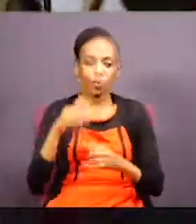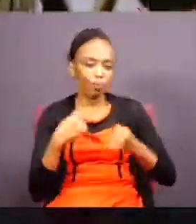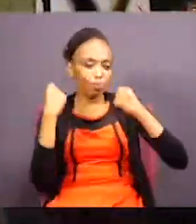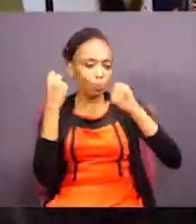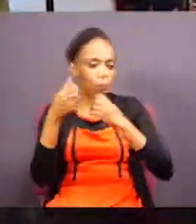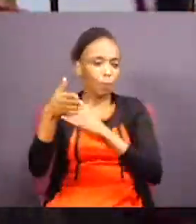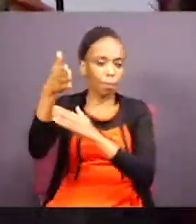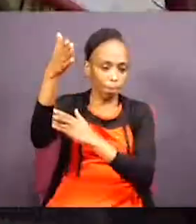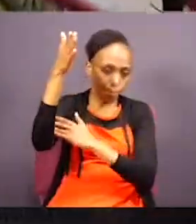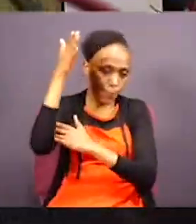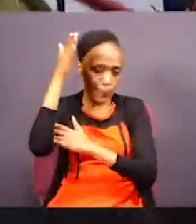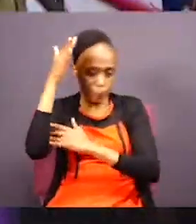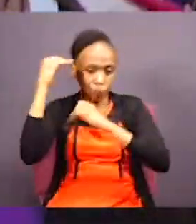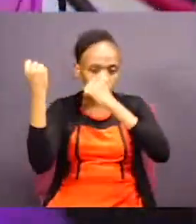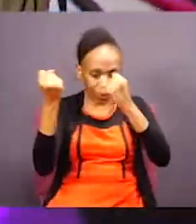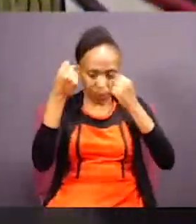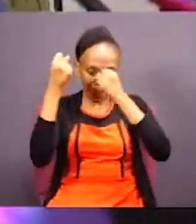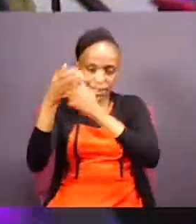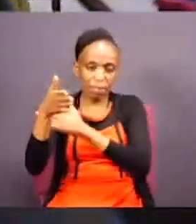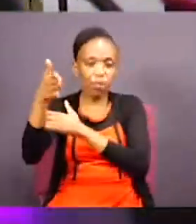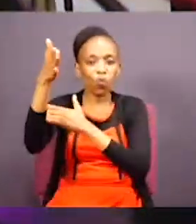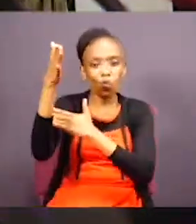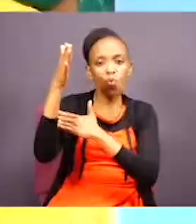Mungu, Mwenyezi Mungu.